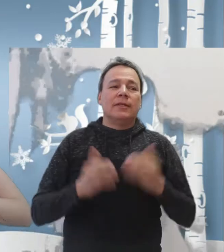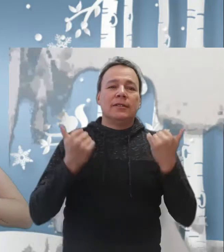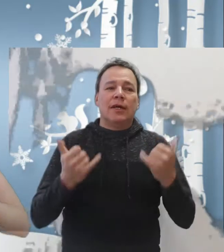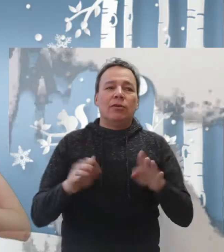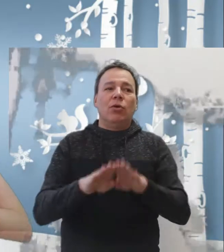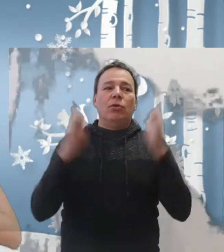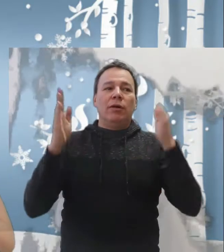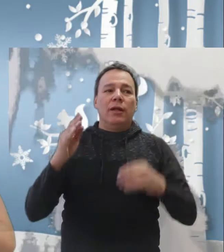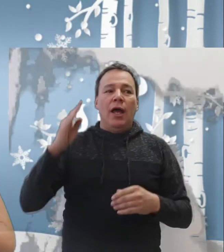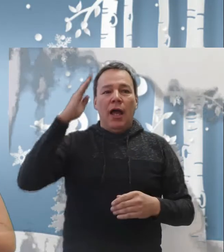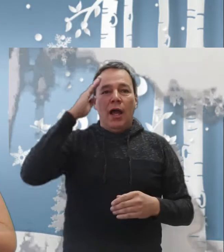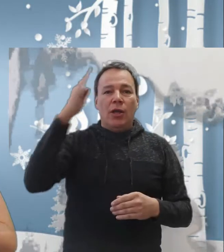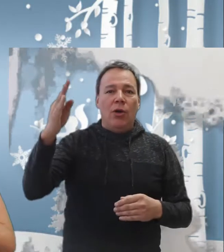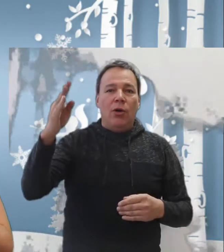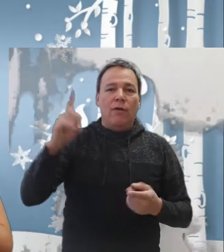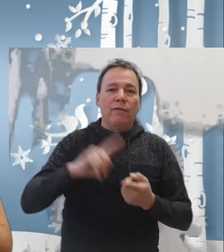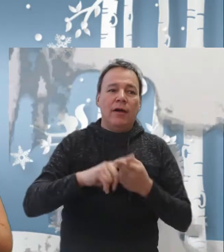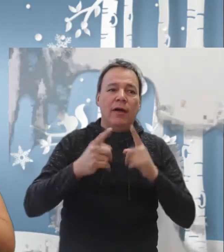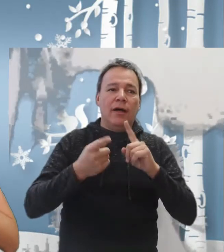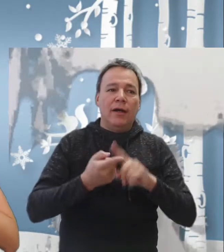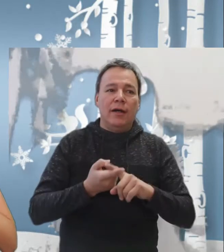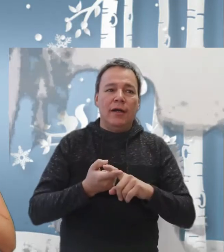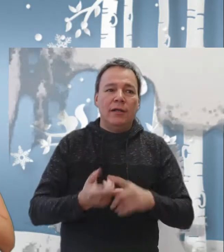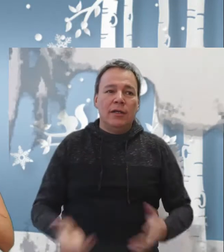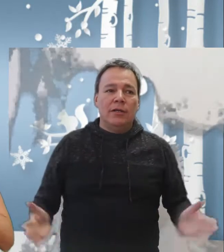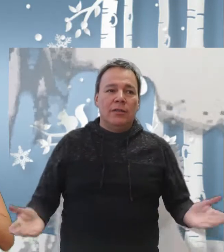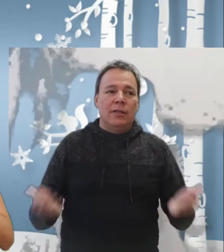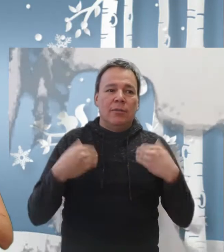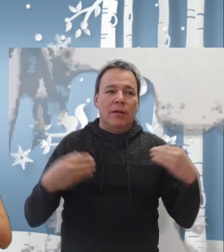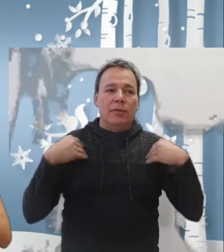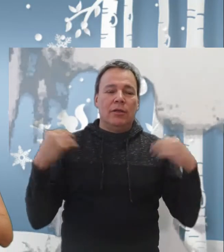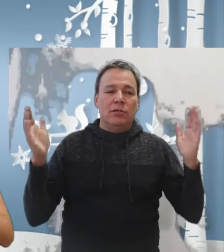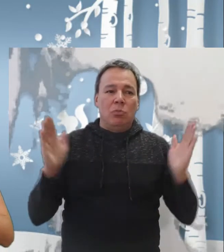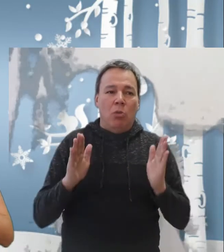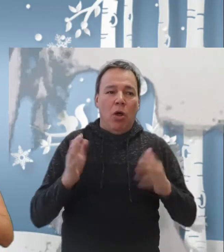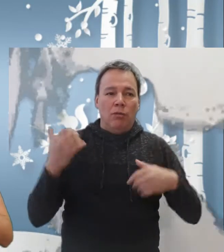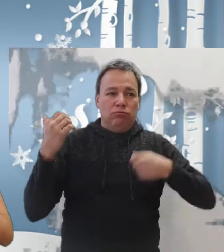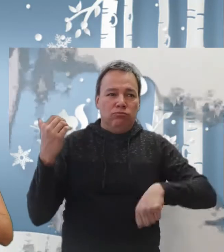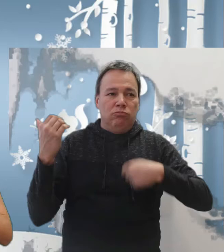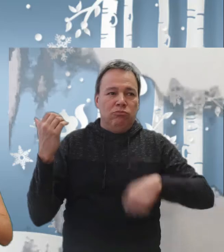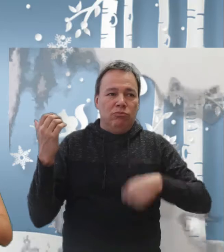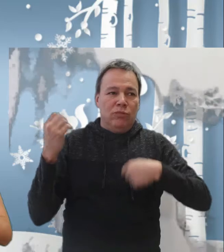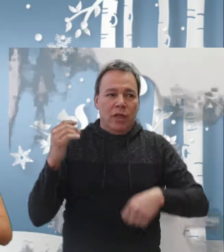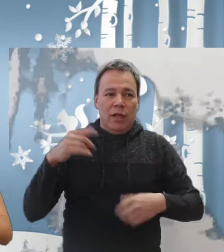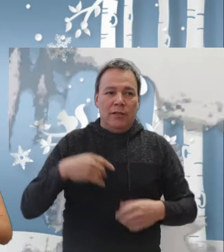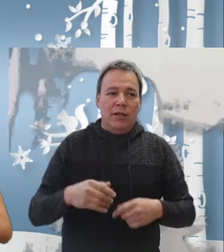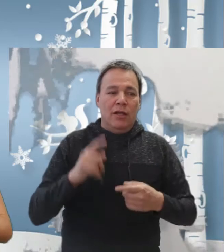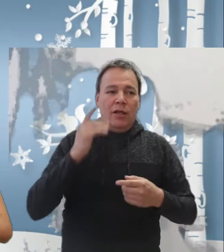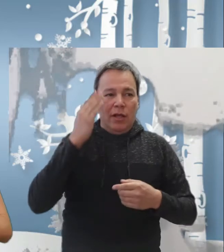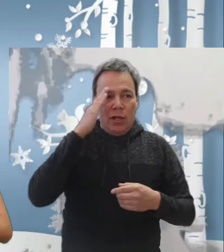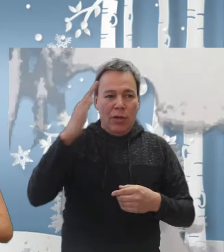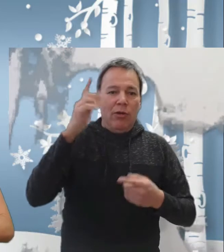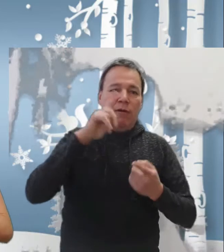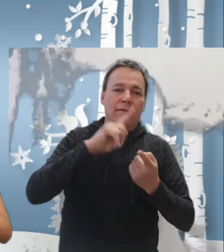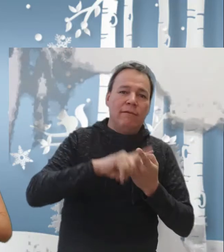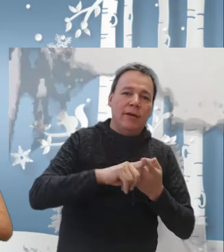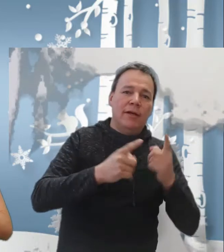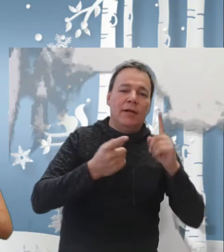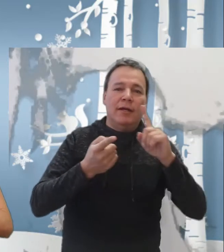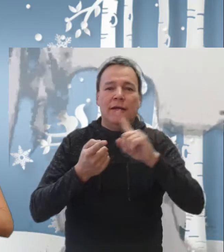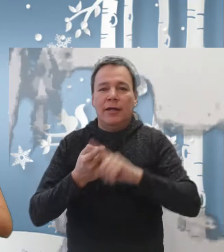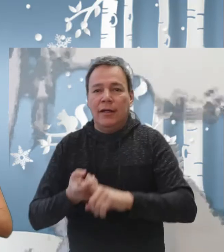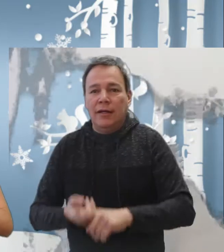And I thought we'd start today with our Hello Friend song that I'm gonna play on ukulele. And it goes like this.